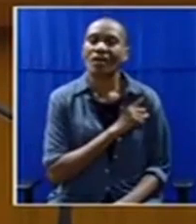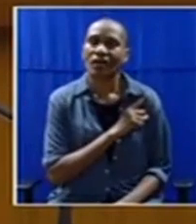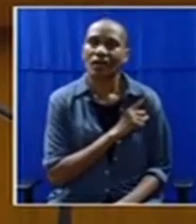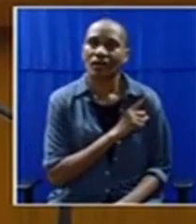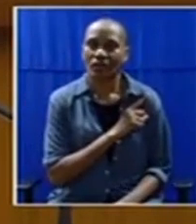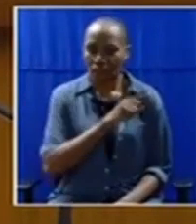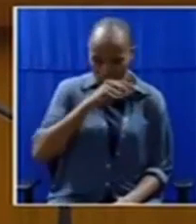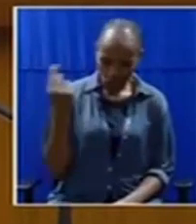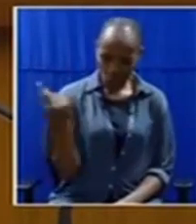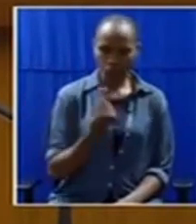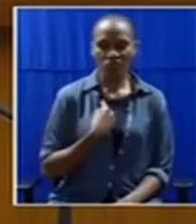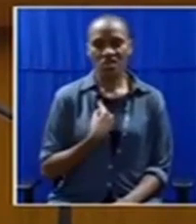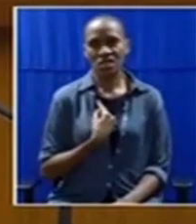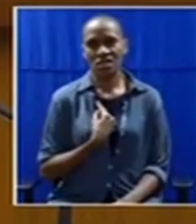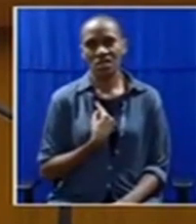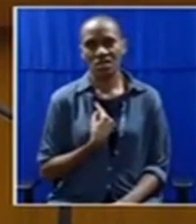we have an